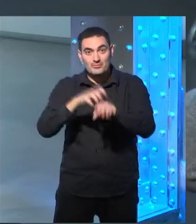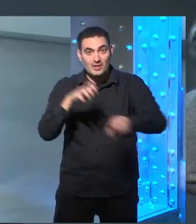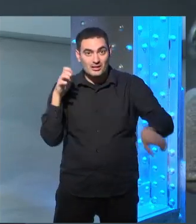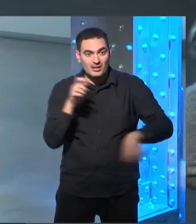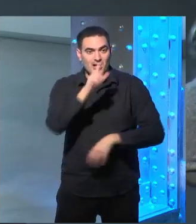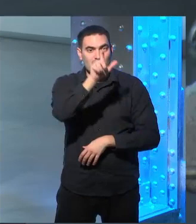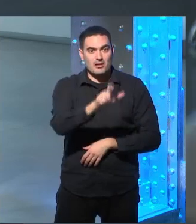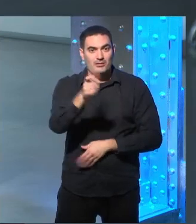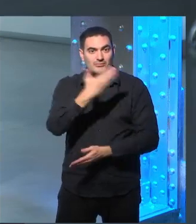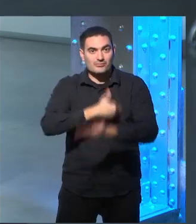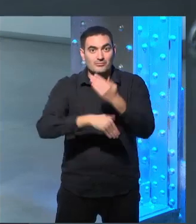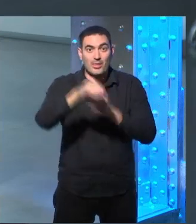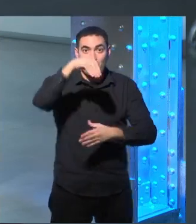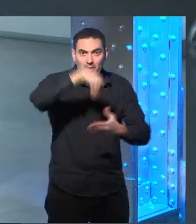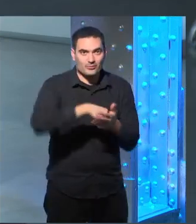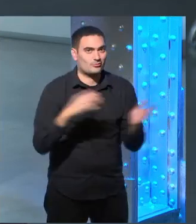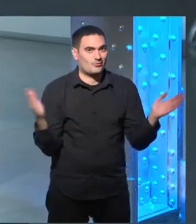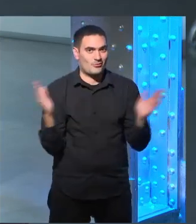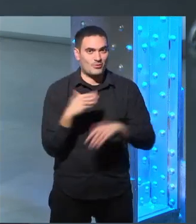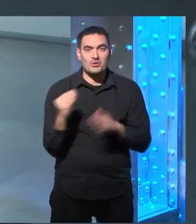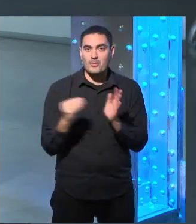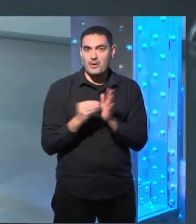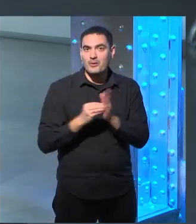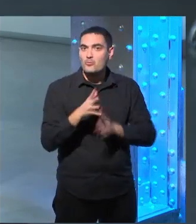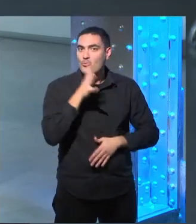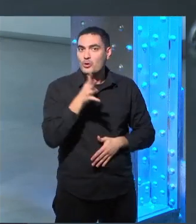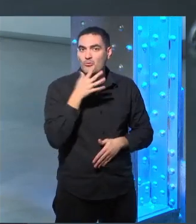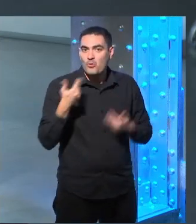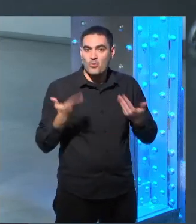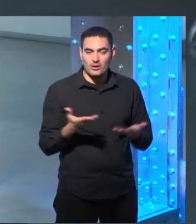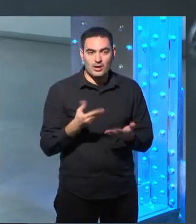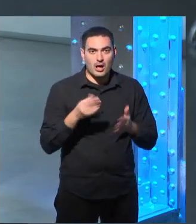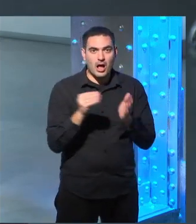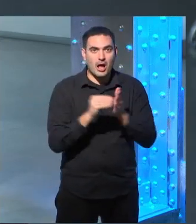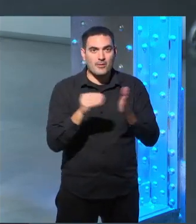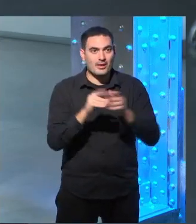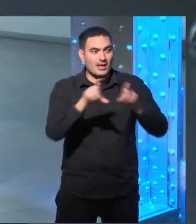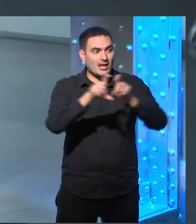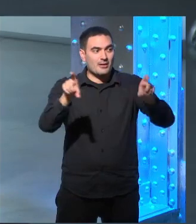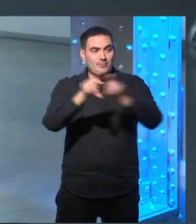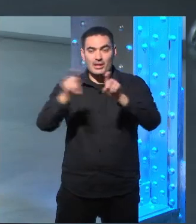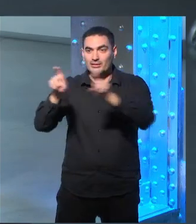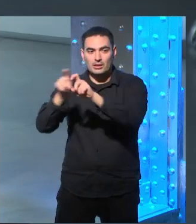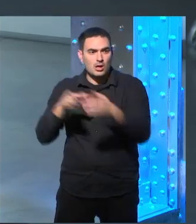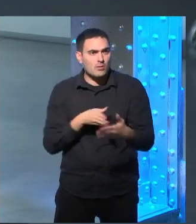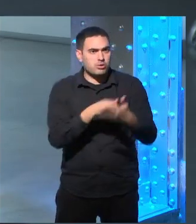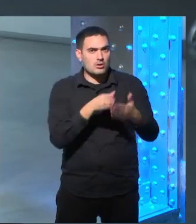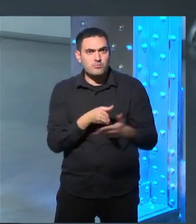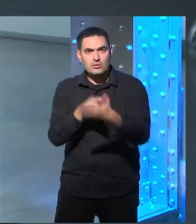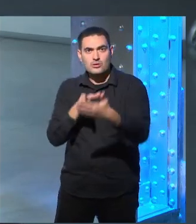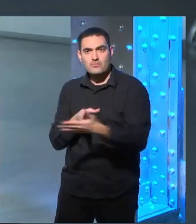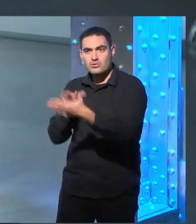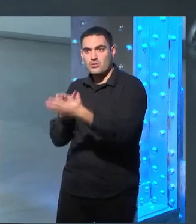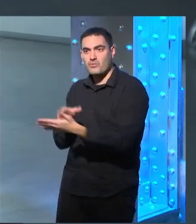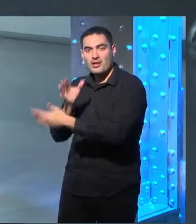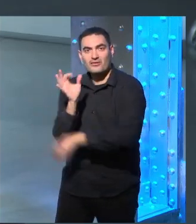not have that amount of people with disabilities working with us, and sometimes it is due to many of the barriers that they are going to